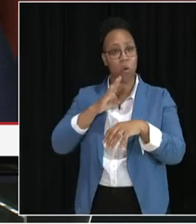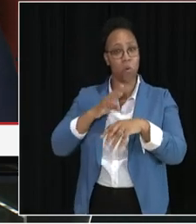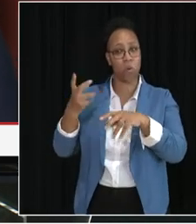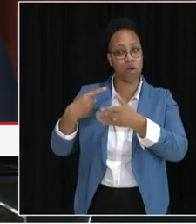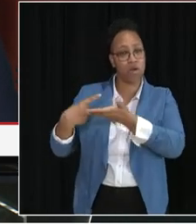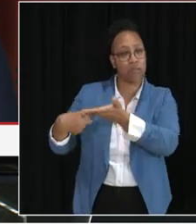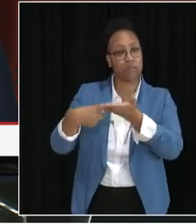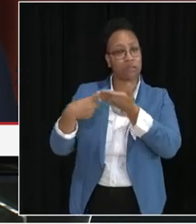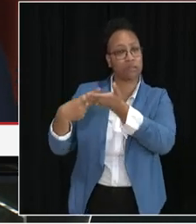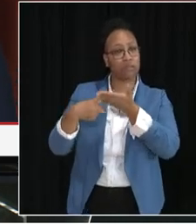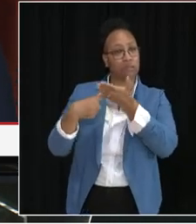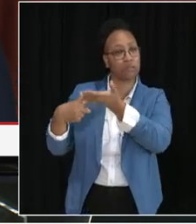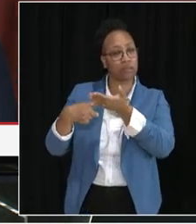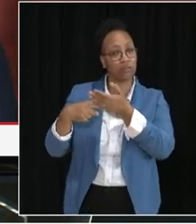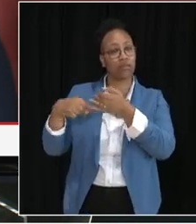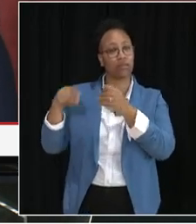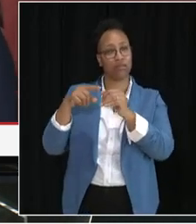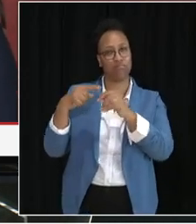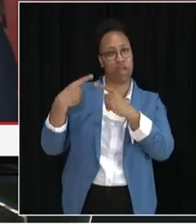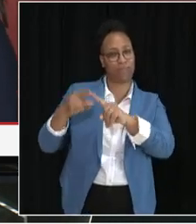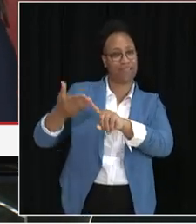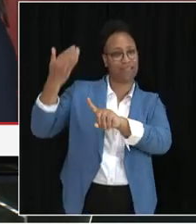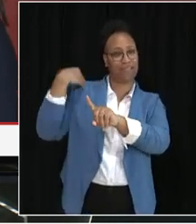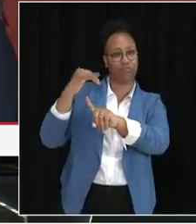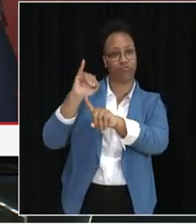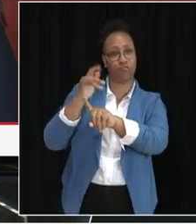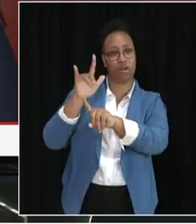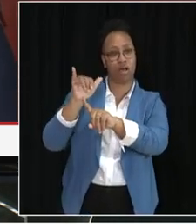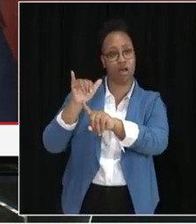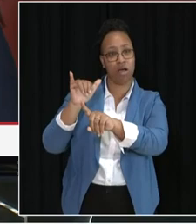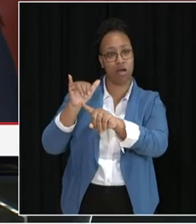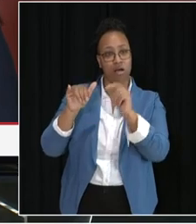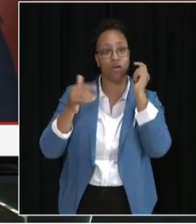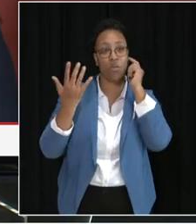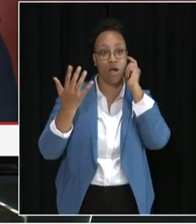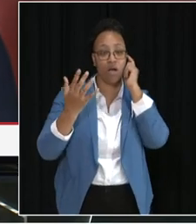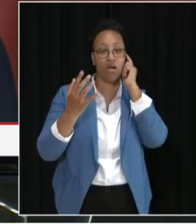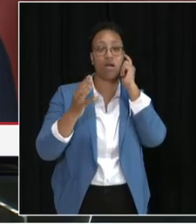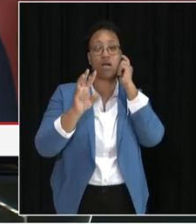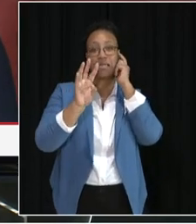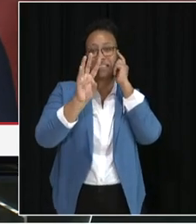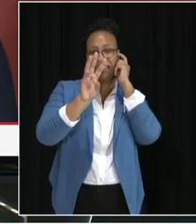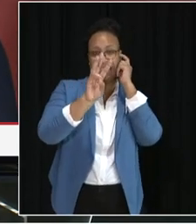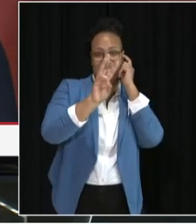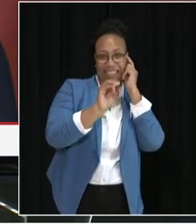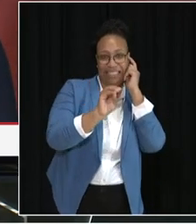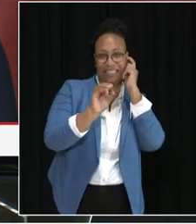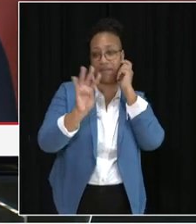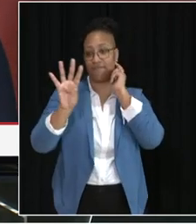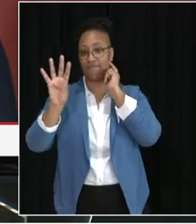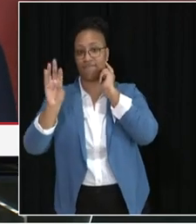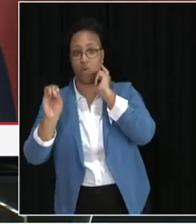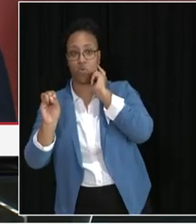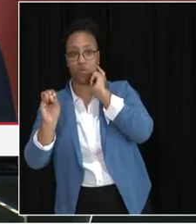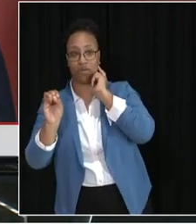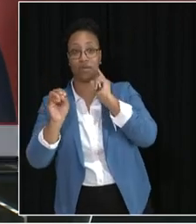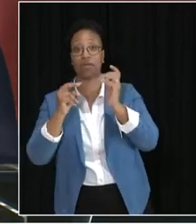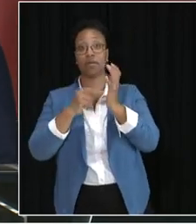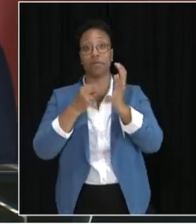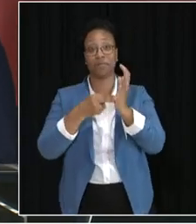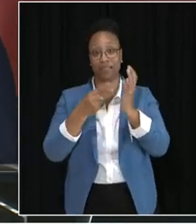that we now have a 60-40 rule. We also changed the attendance code significantly. So if a student is late to school because